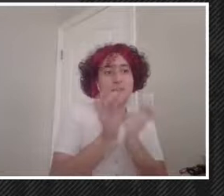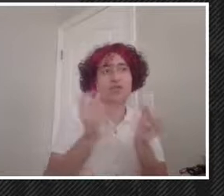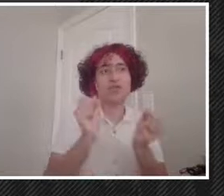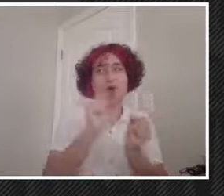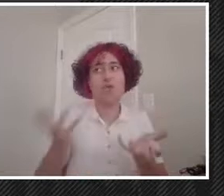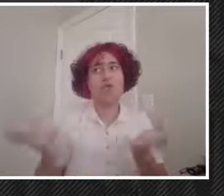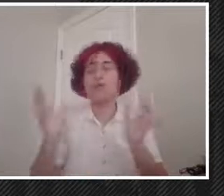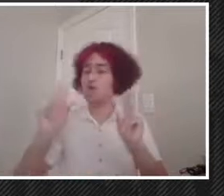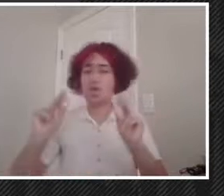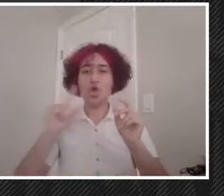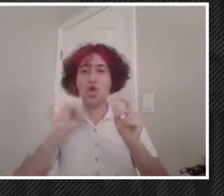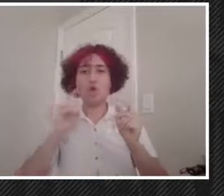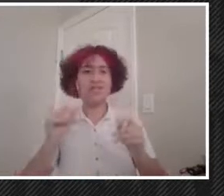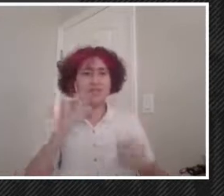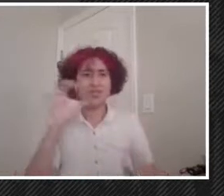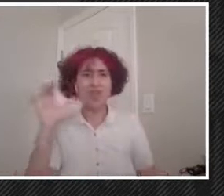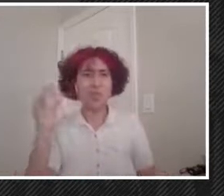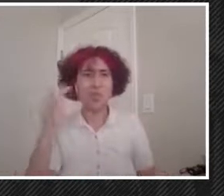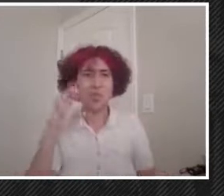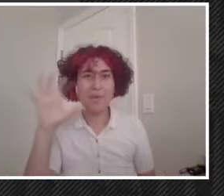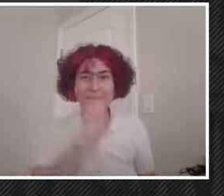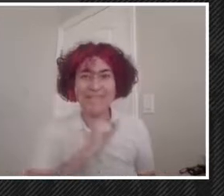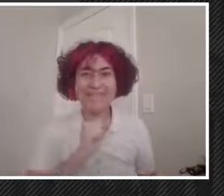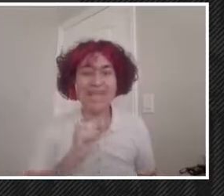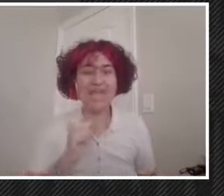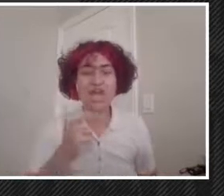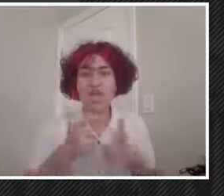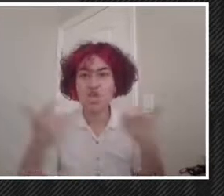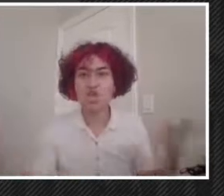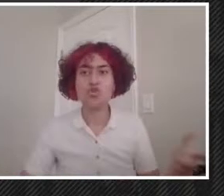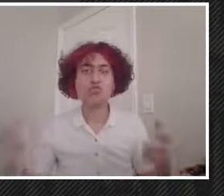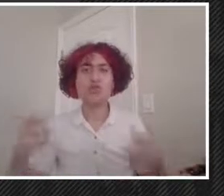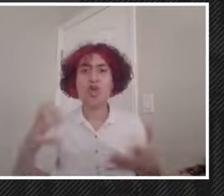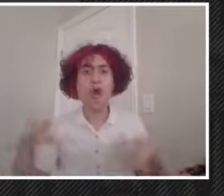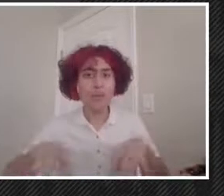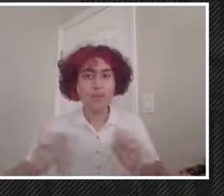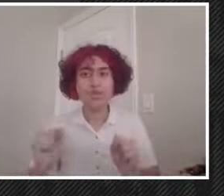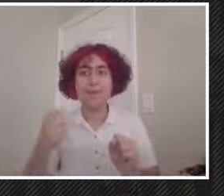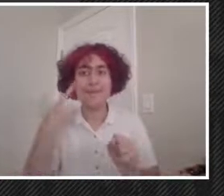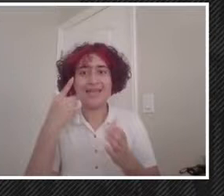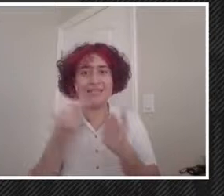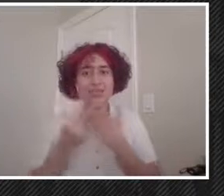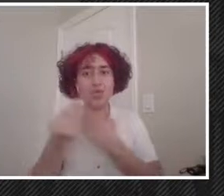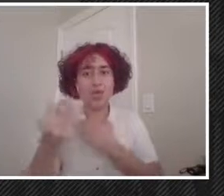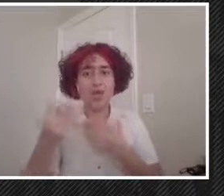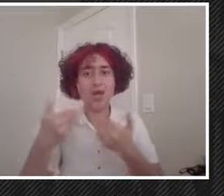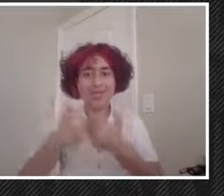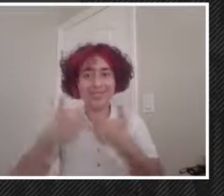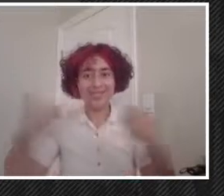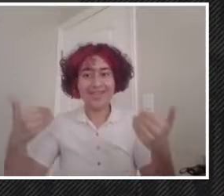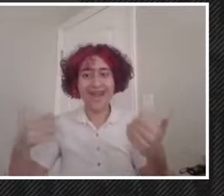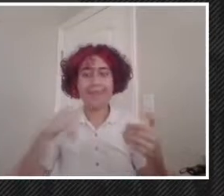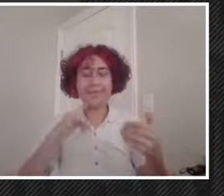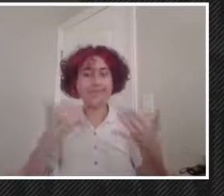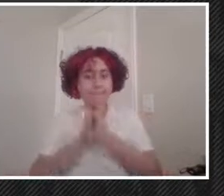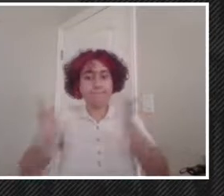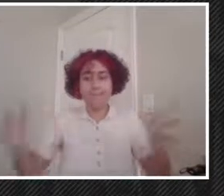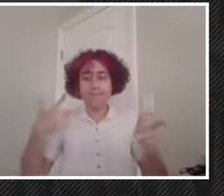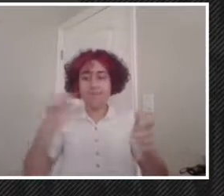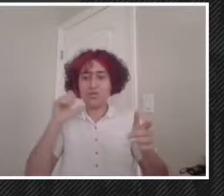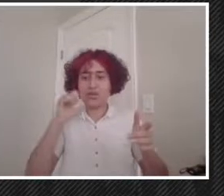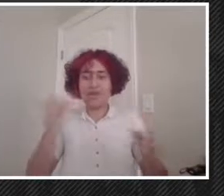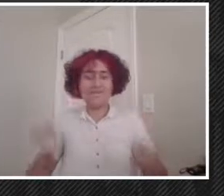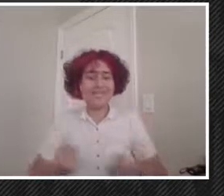for prosperity because the wealth gap continues to be as wide as it is, and because we've left an entire generation and community out of